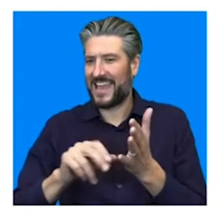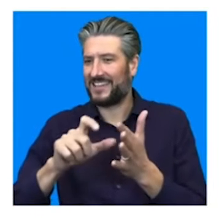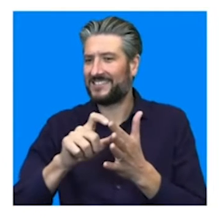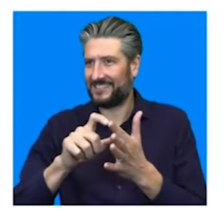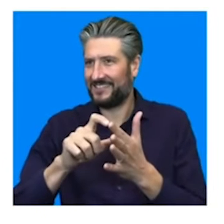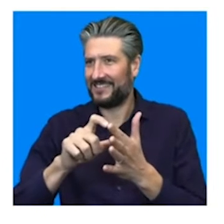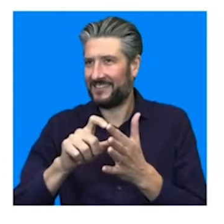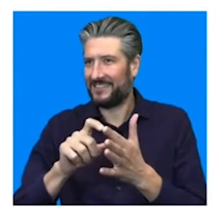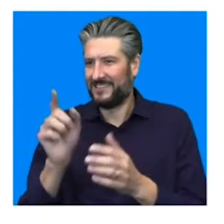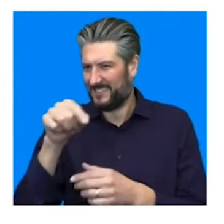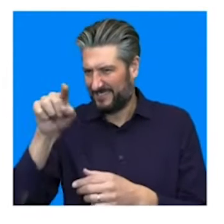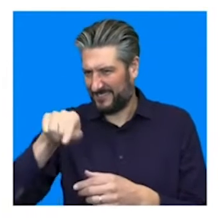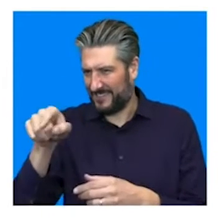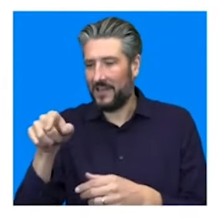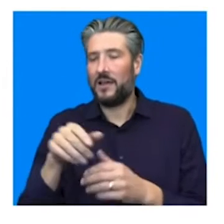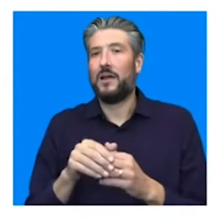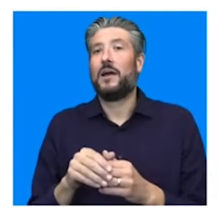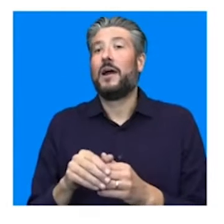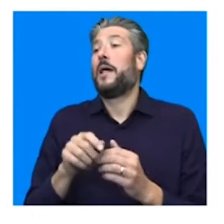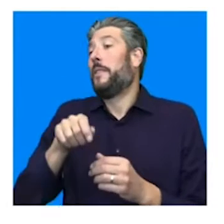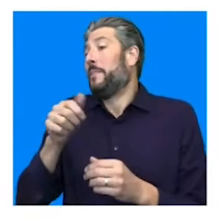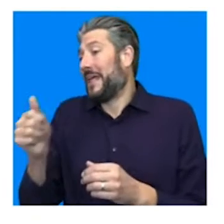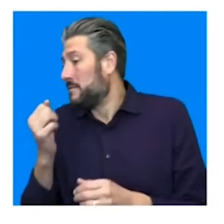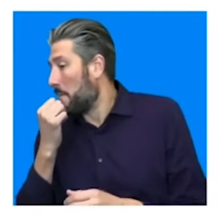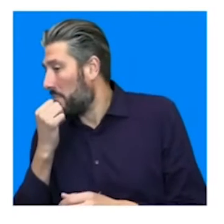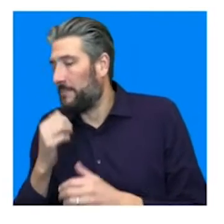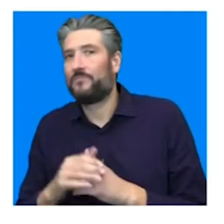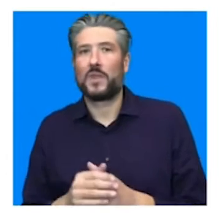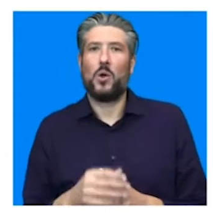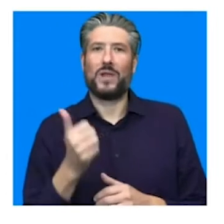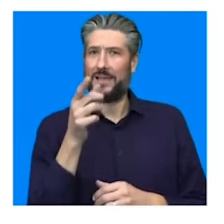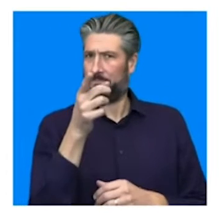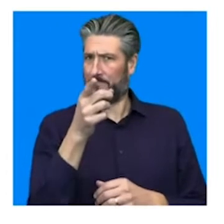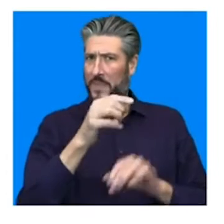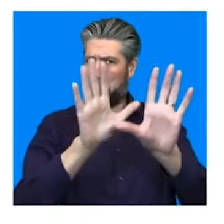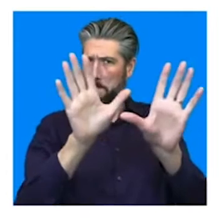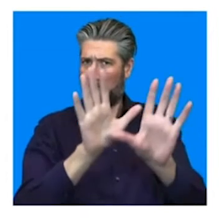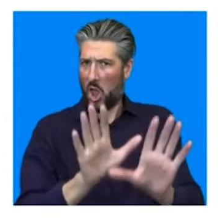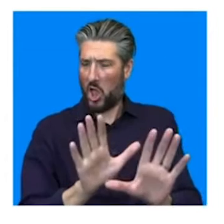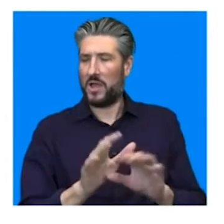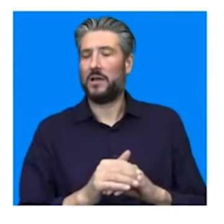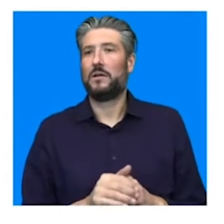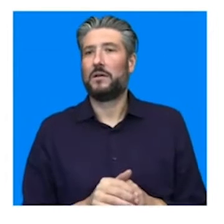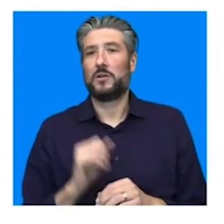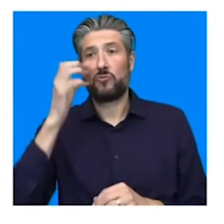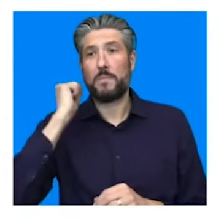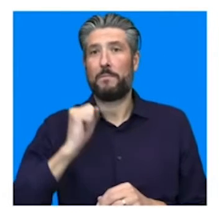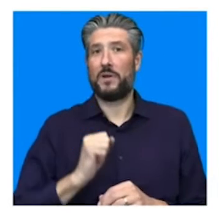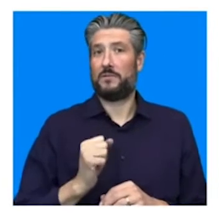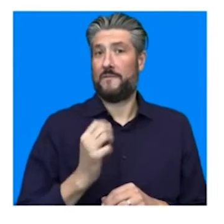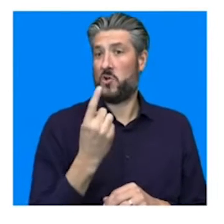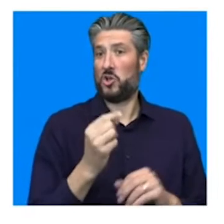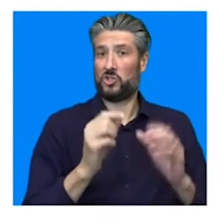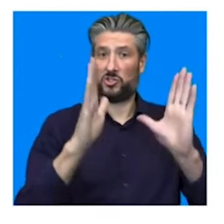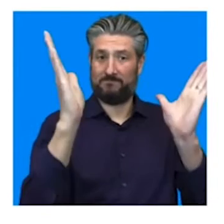Now, what the Gaussian blurring, in the first chart, you get loads of variability from different screen sizes, different eyesight abilities, and different